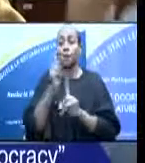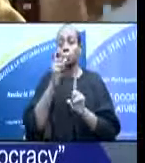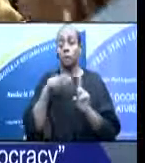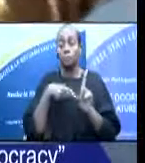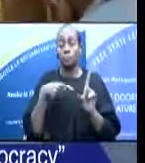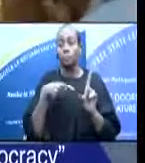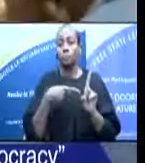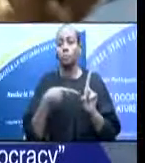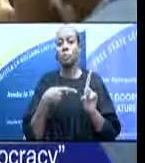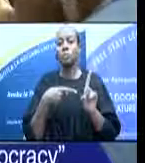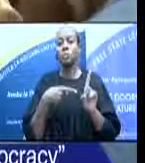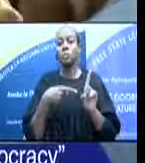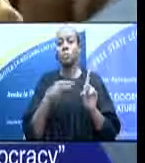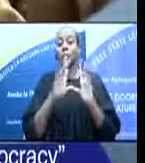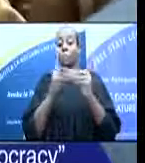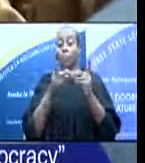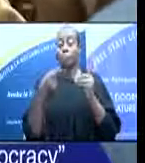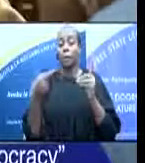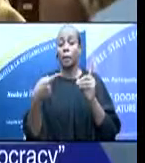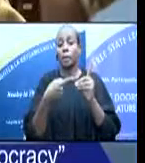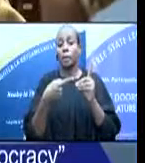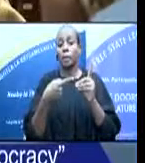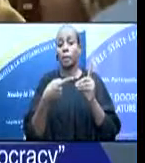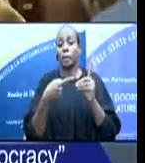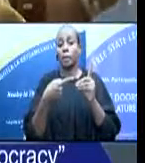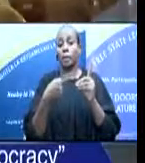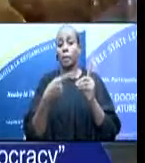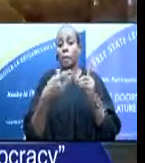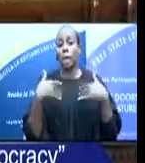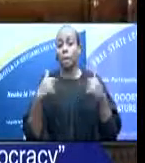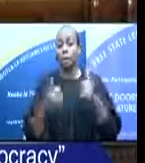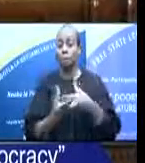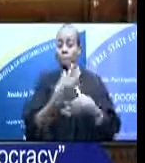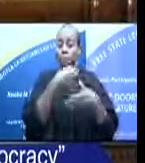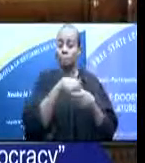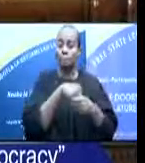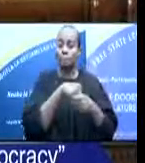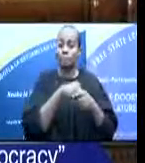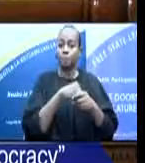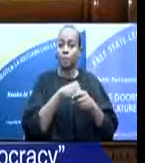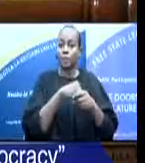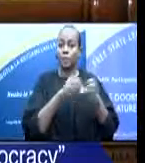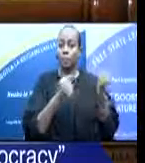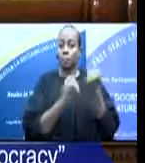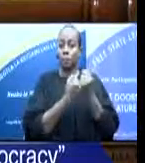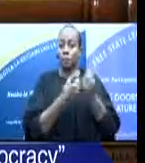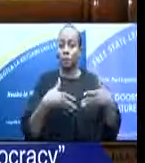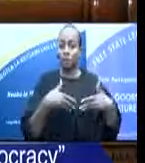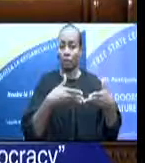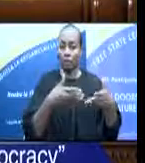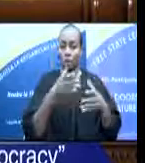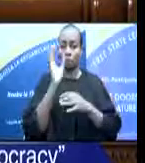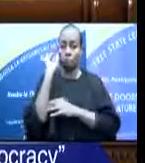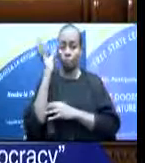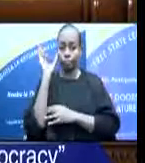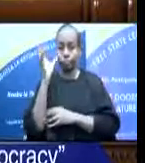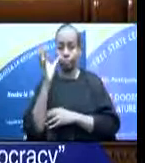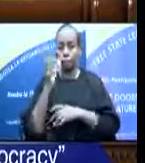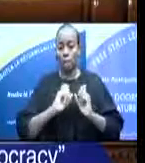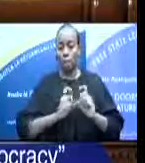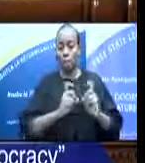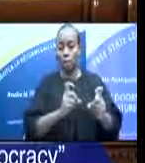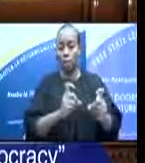Speaker, the mandate of the Department of Health includes other health support services such as the emergency medical